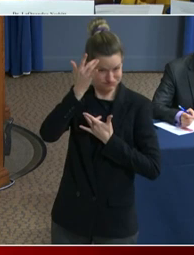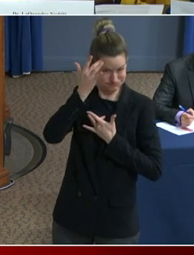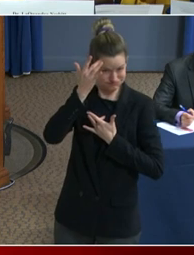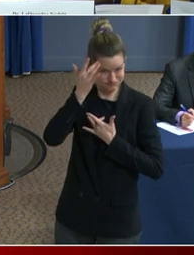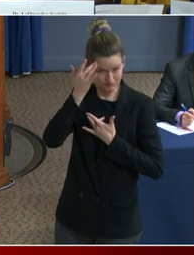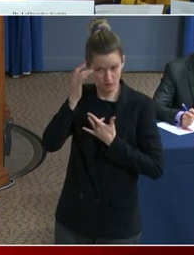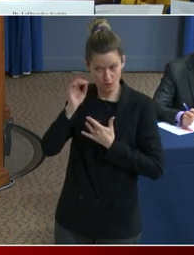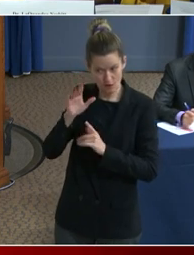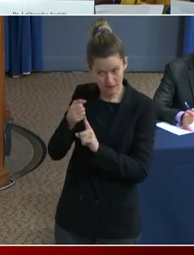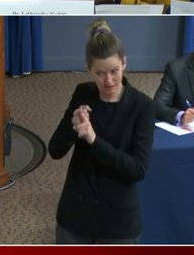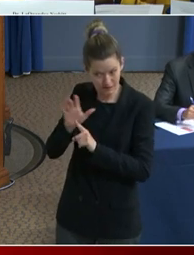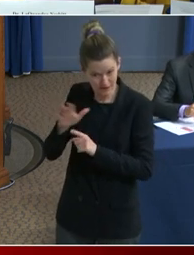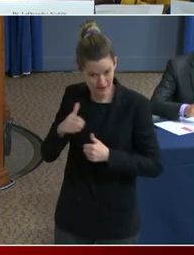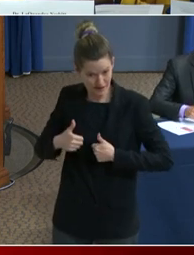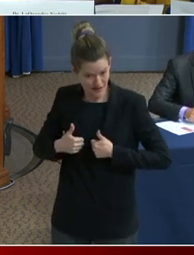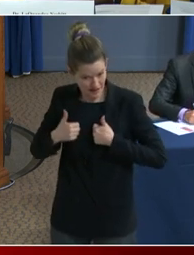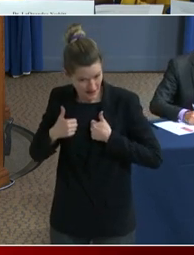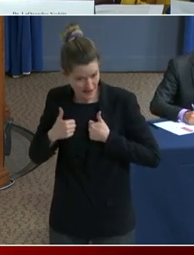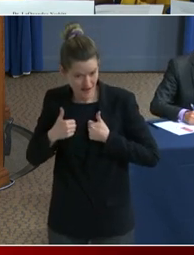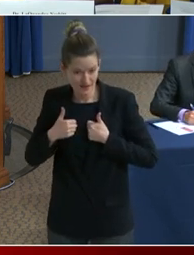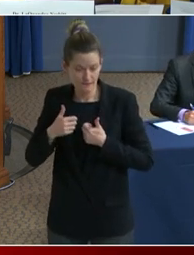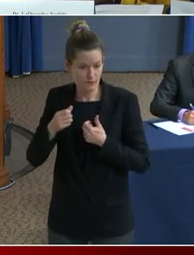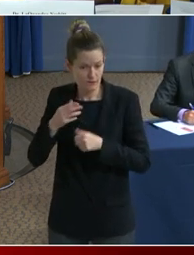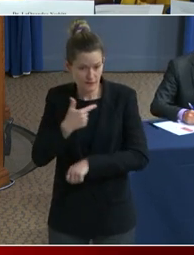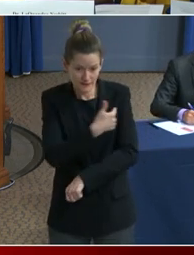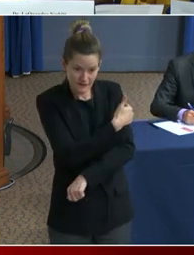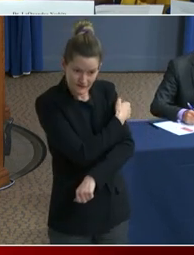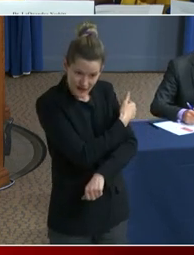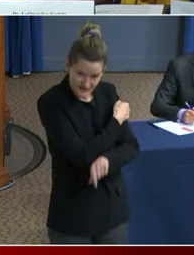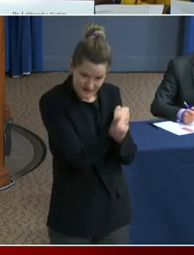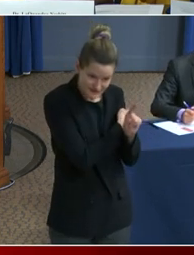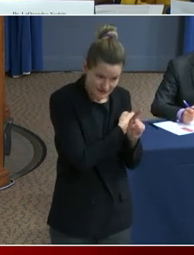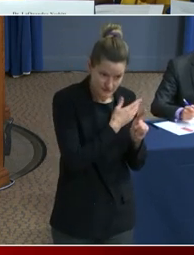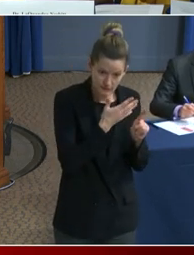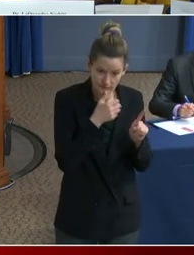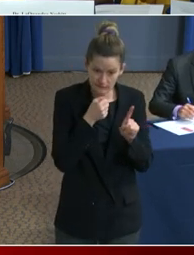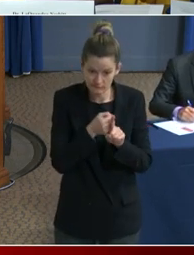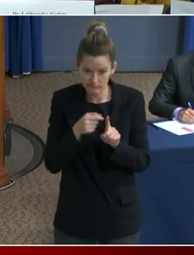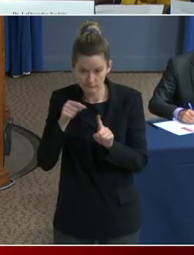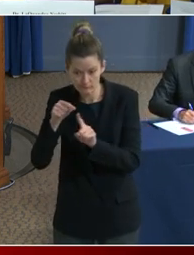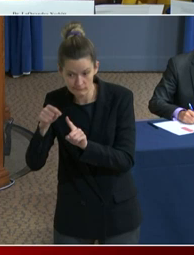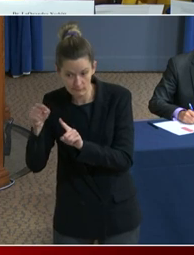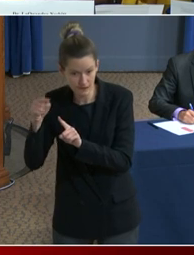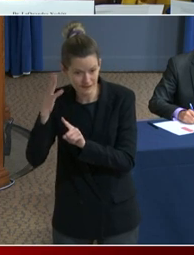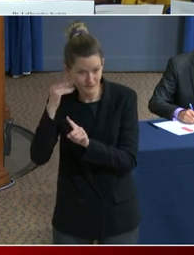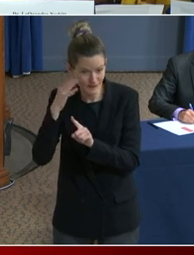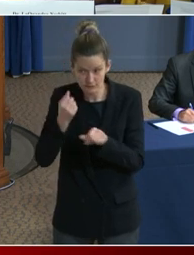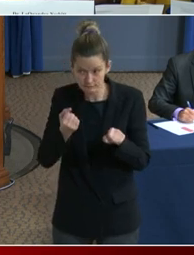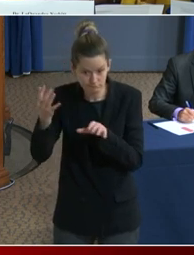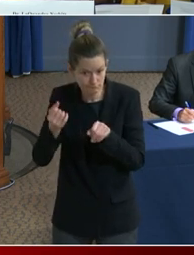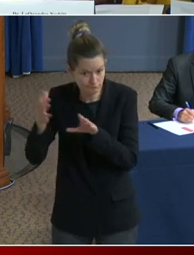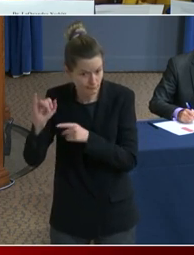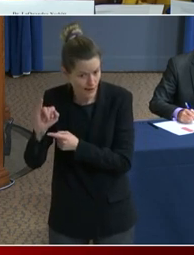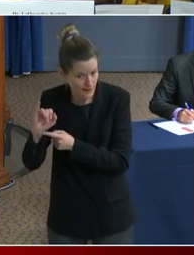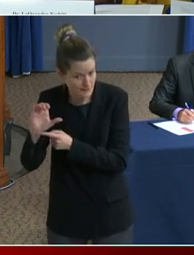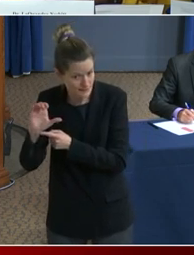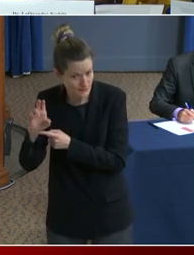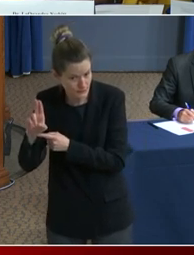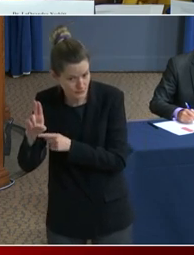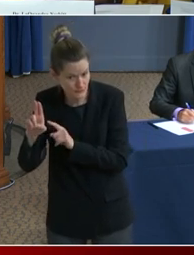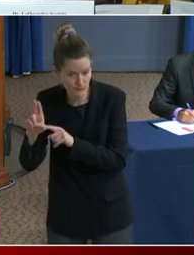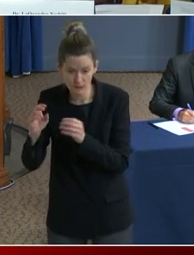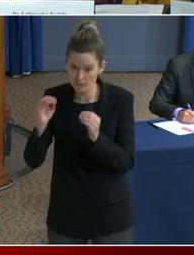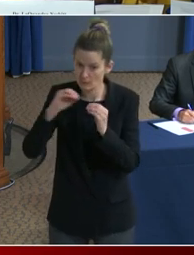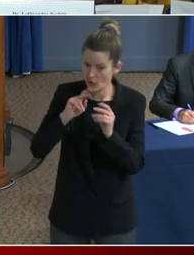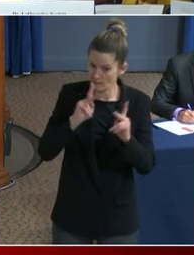being hospitalized, cause them to have an experience in an ICU, or result in more people dying from